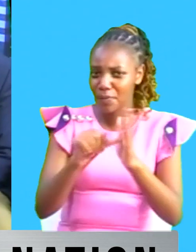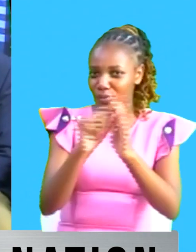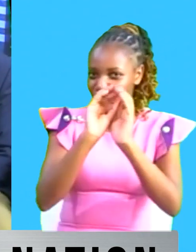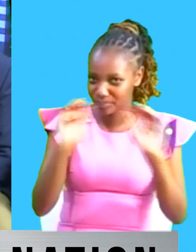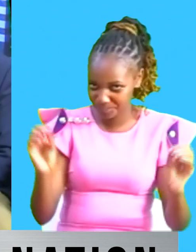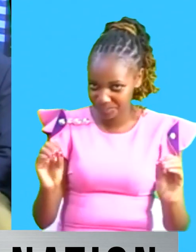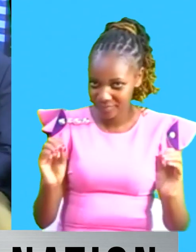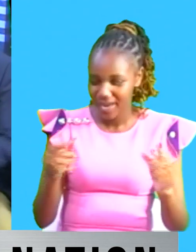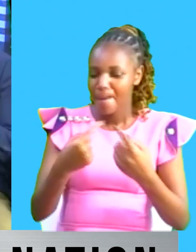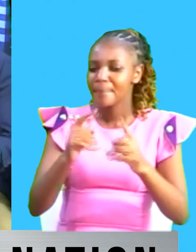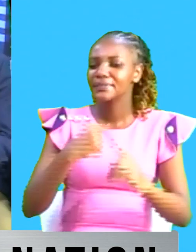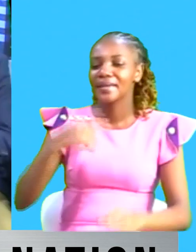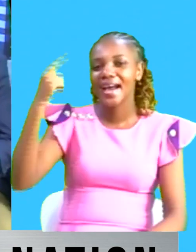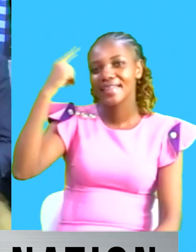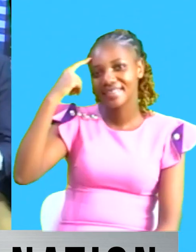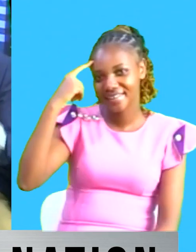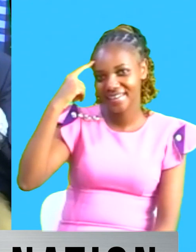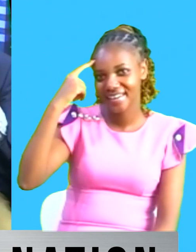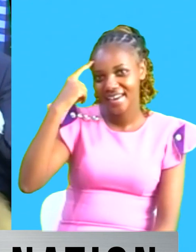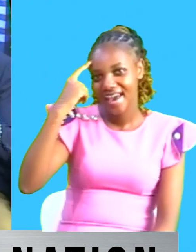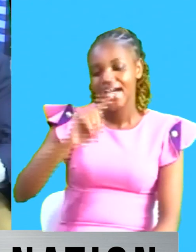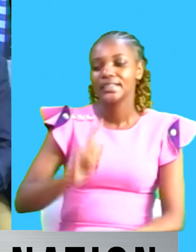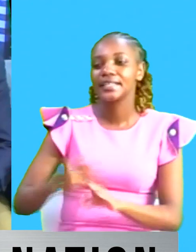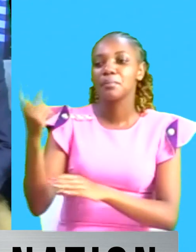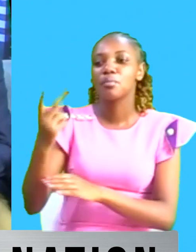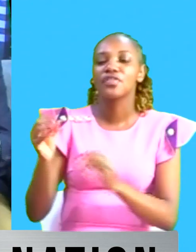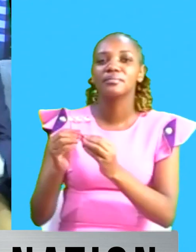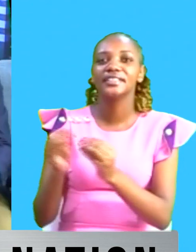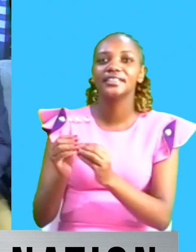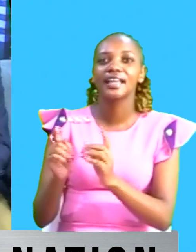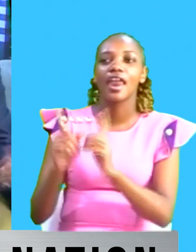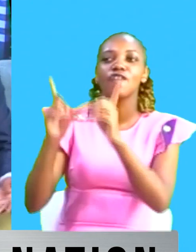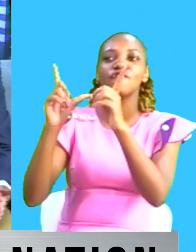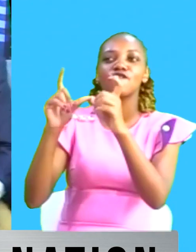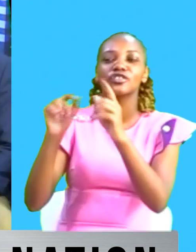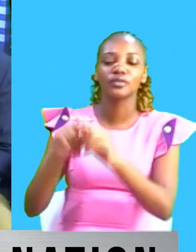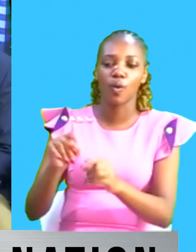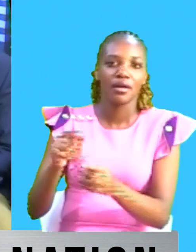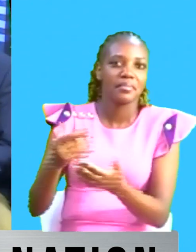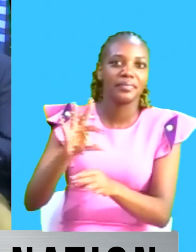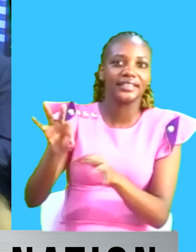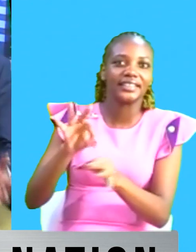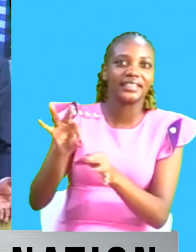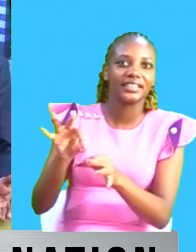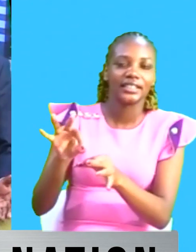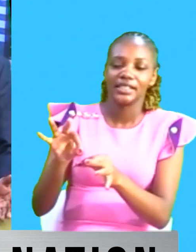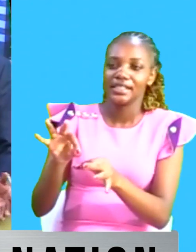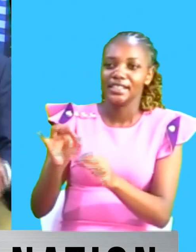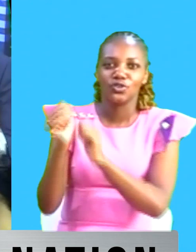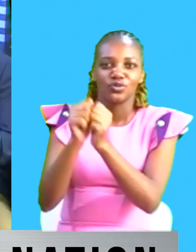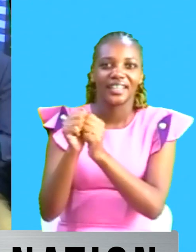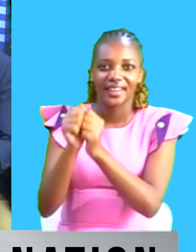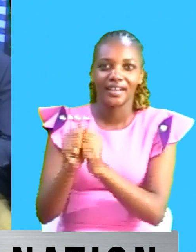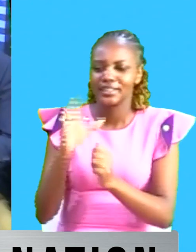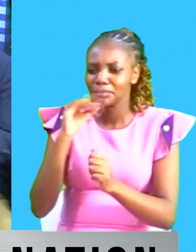necessary. Yes. And I think, Jonah, the two of them meeting and taking a photo together, even sitting and taking tea, they don't have to say much. But